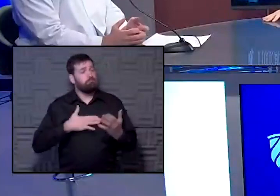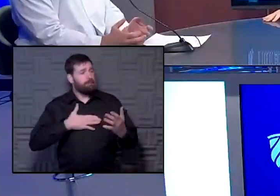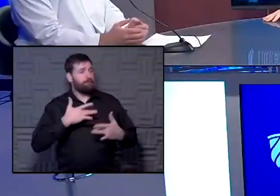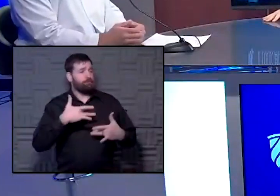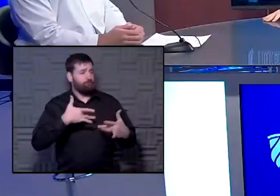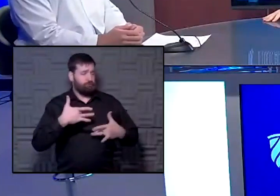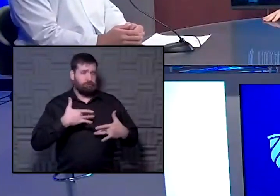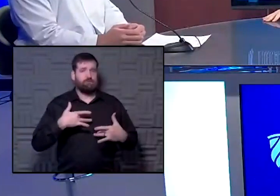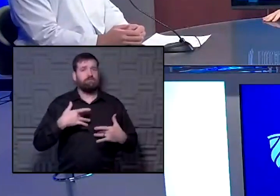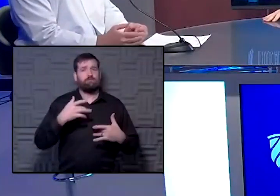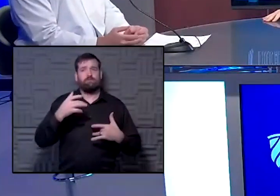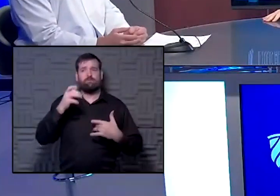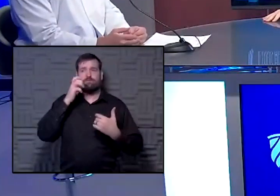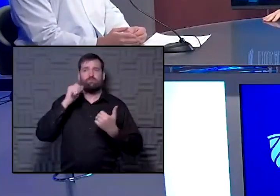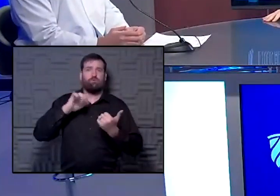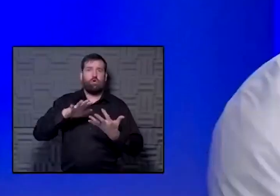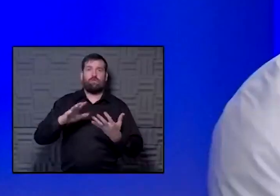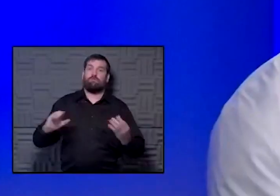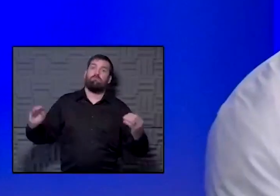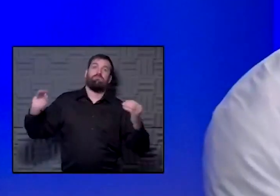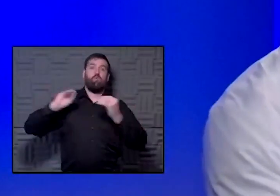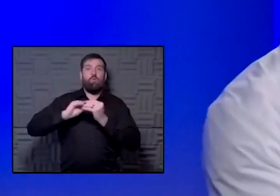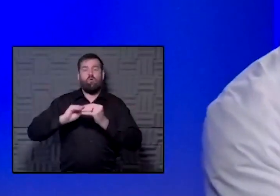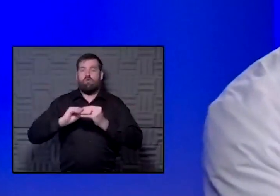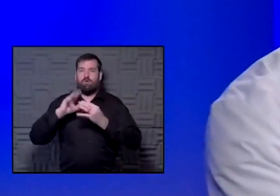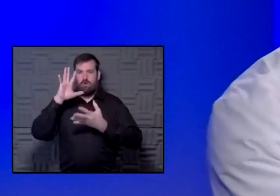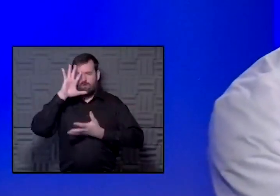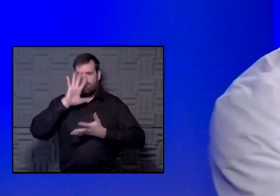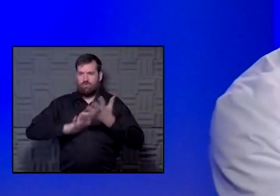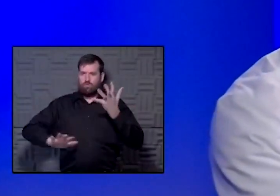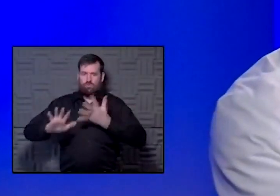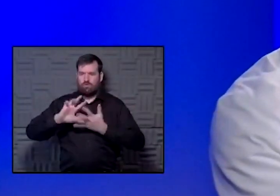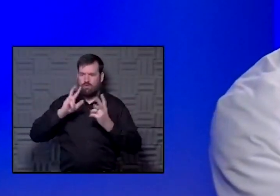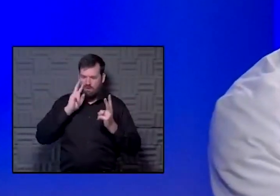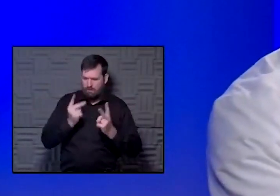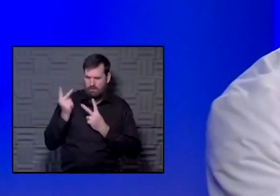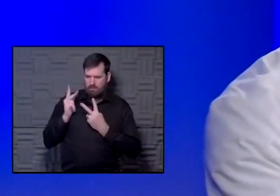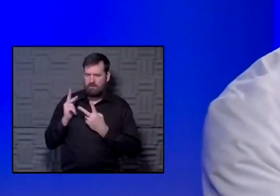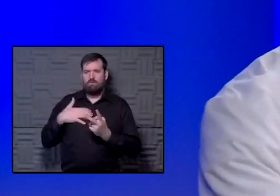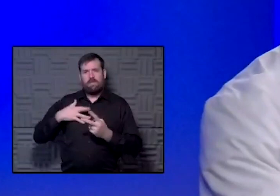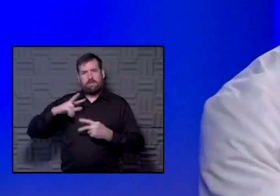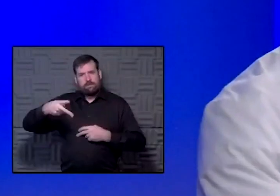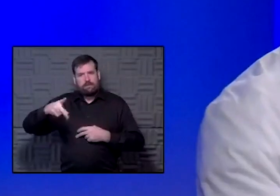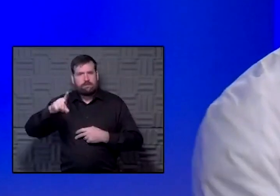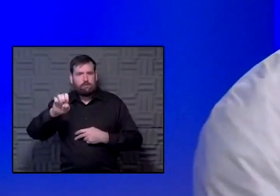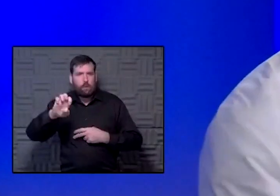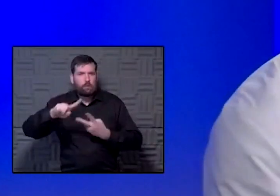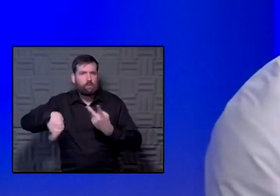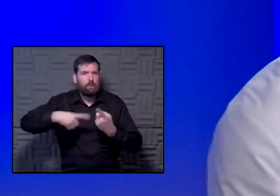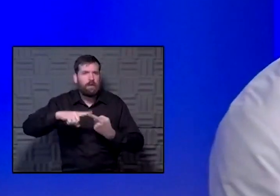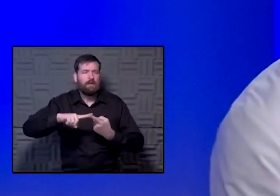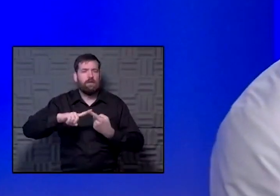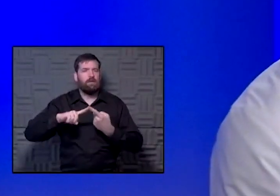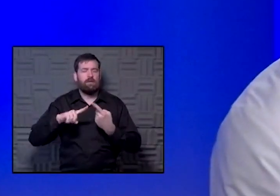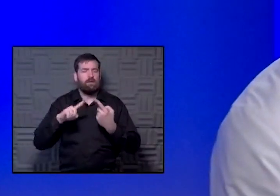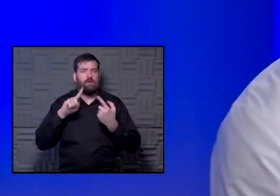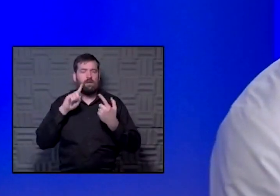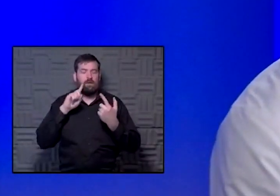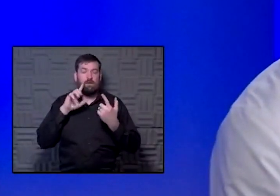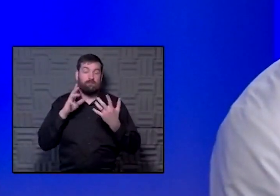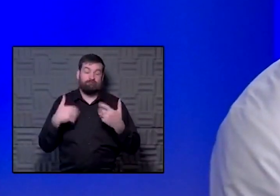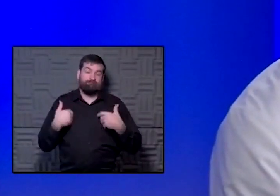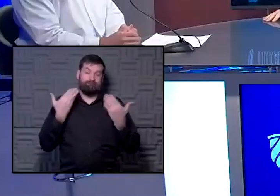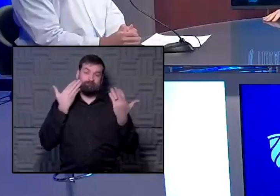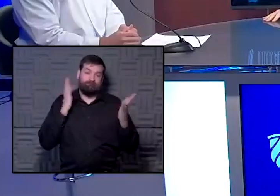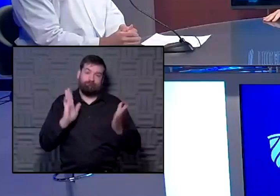concern is that will just cause more confusion. Like, you have to think back, when was my second dose? So I don't